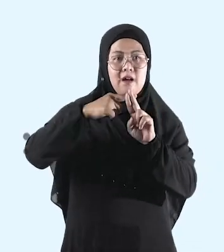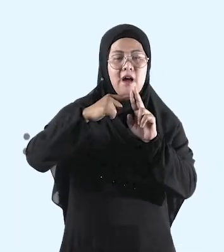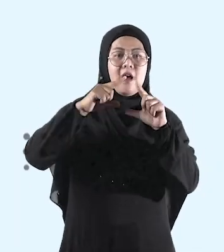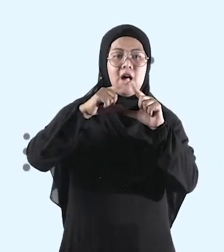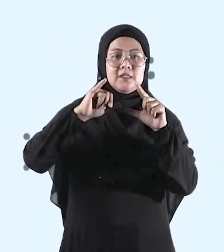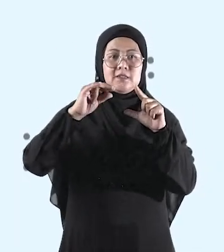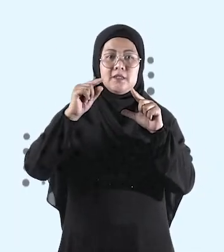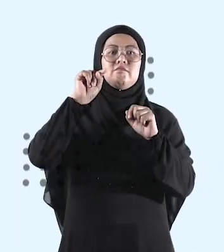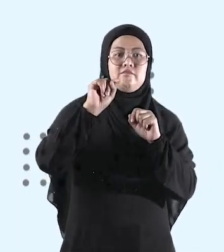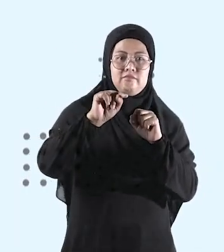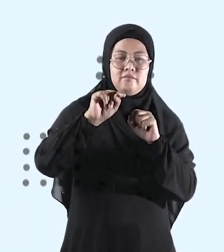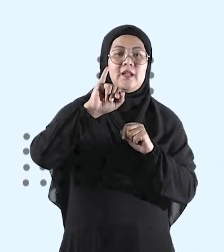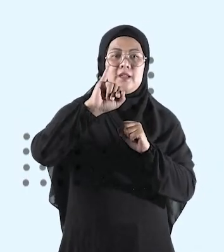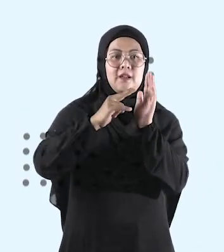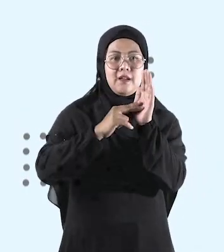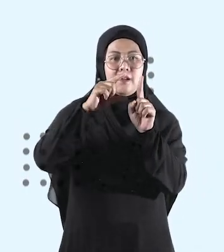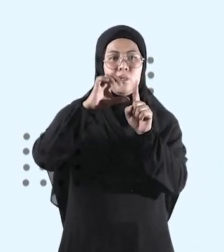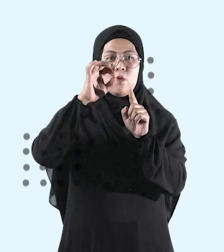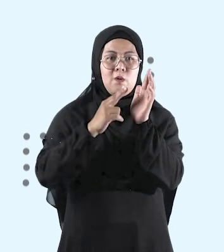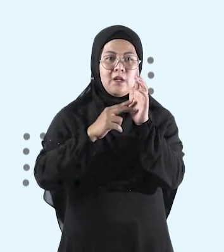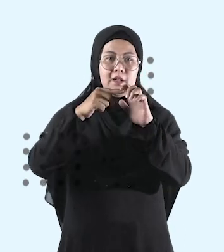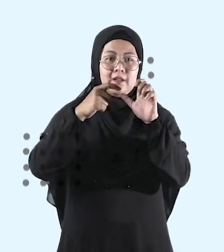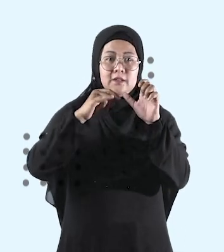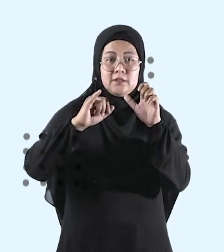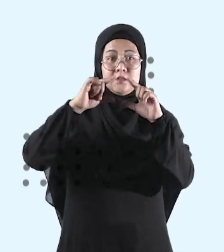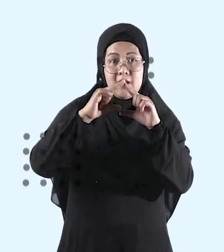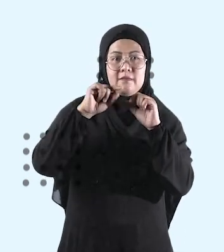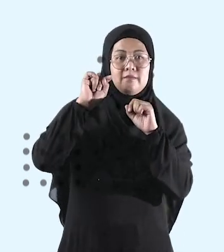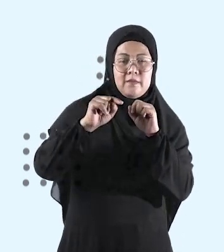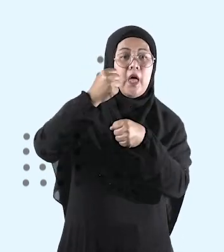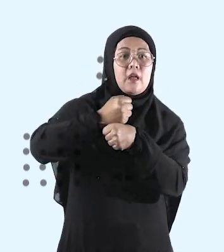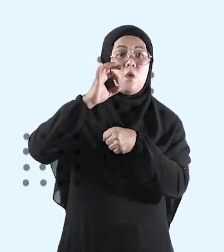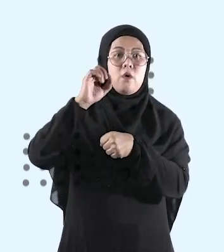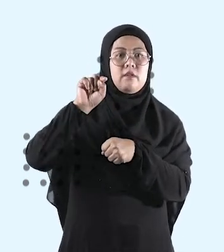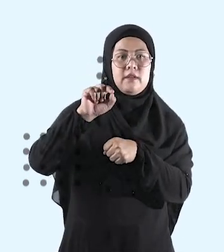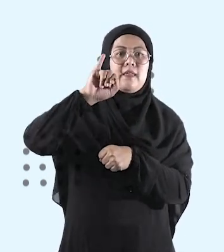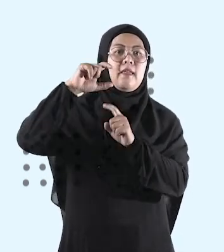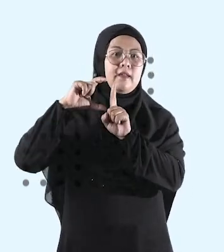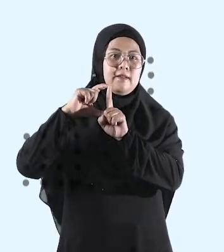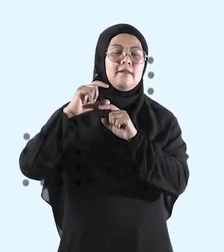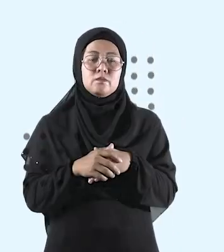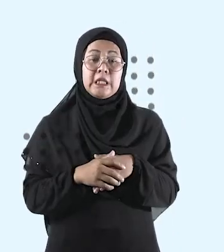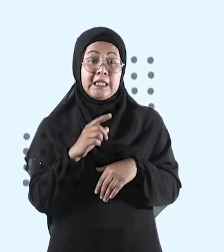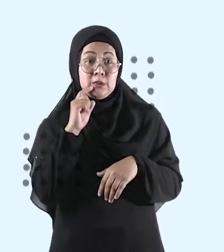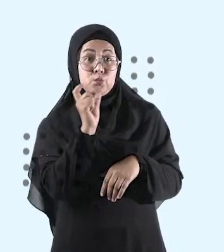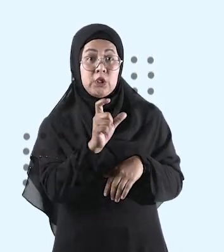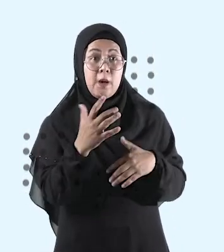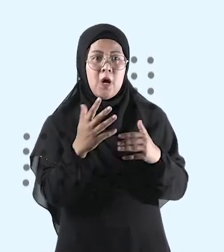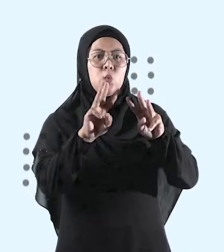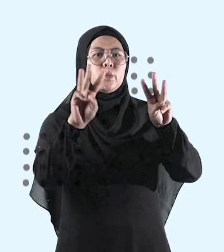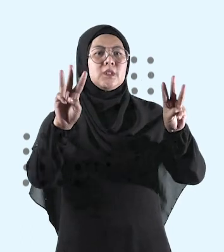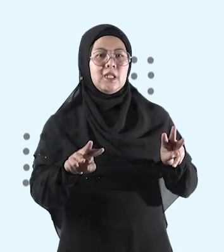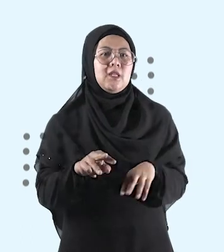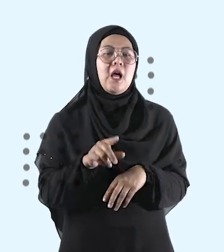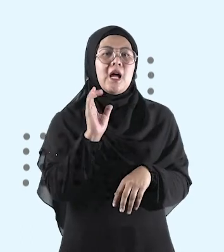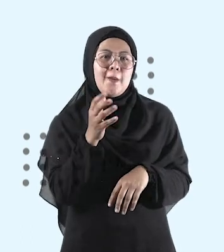tanahair.indonesia.go.id. Anyone can access the site, be it academics, researchers, government, private,